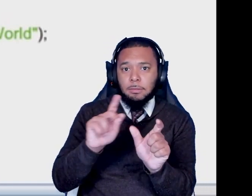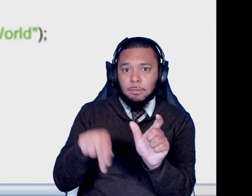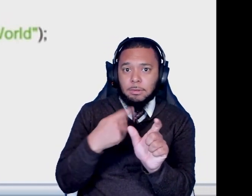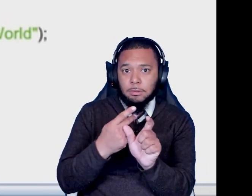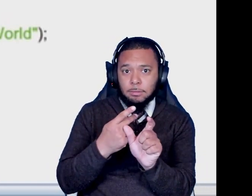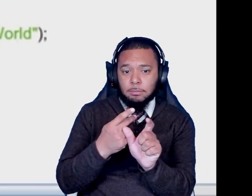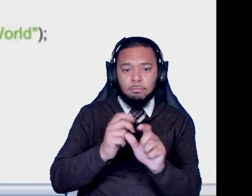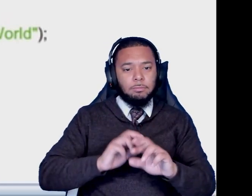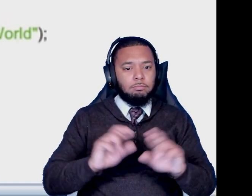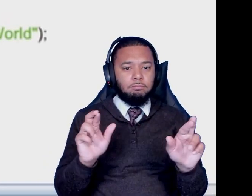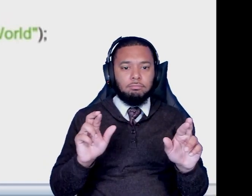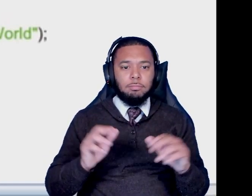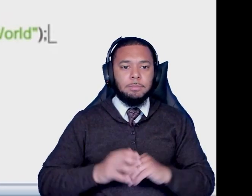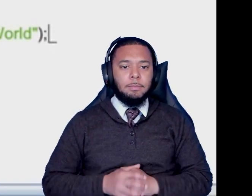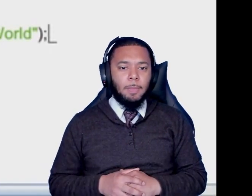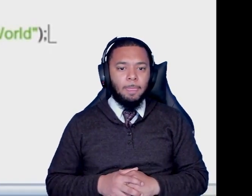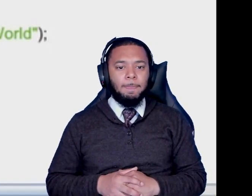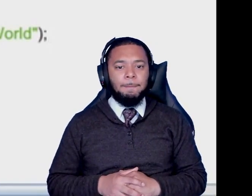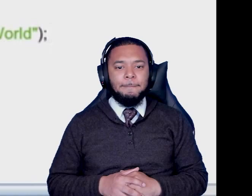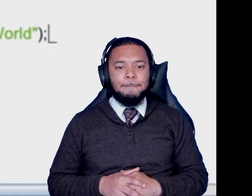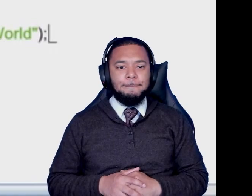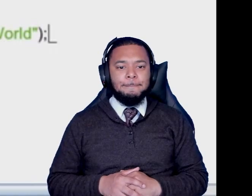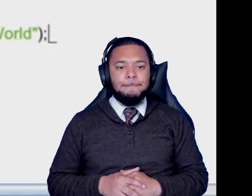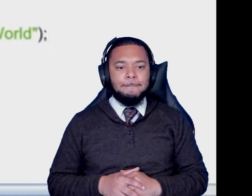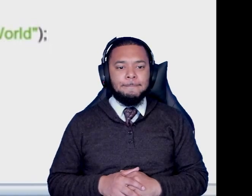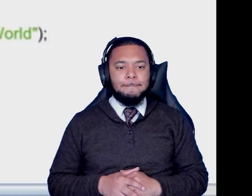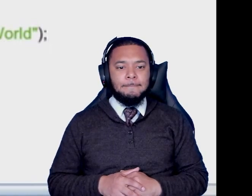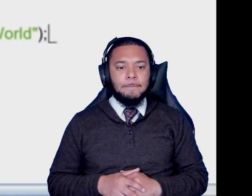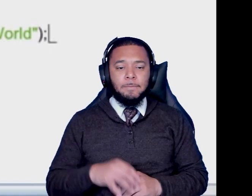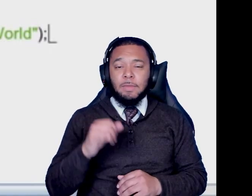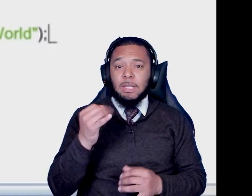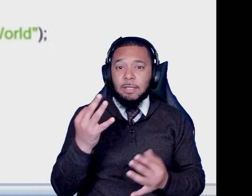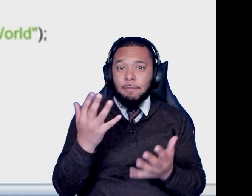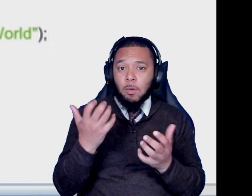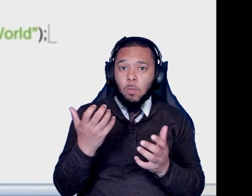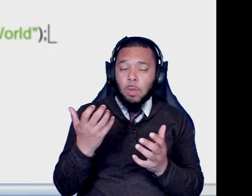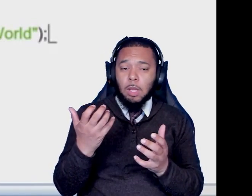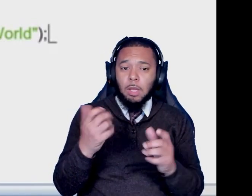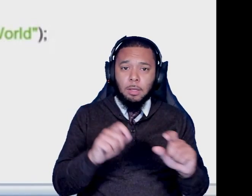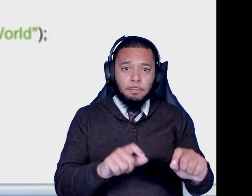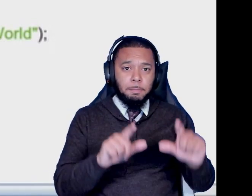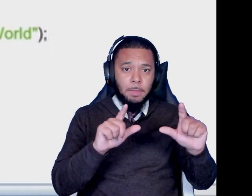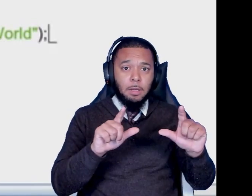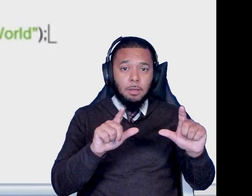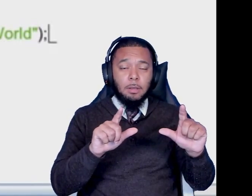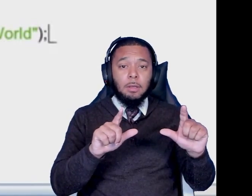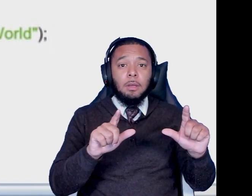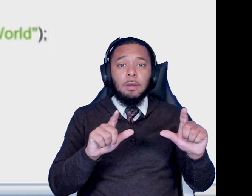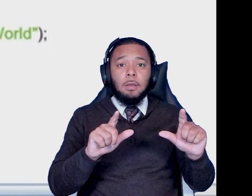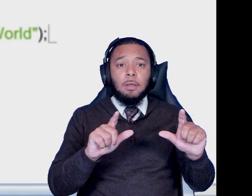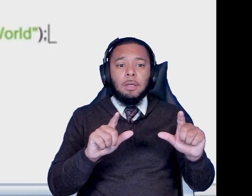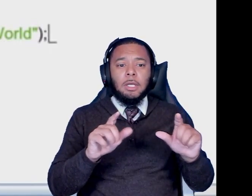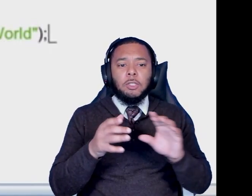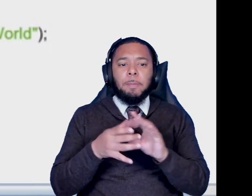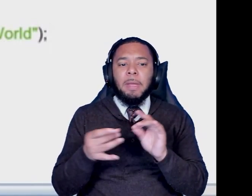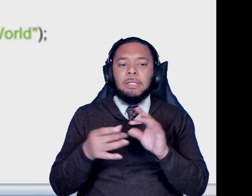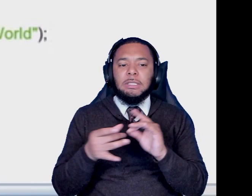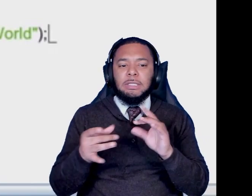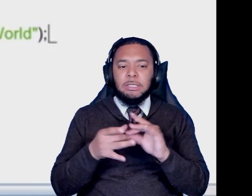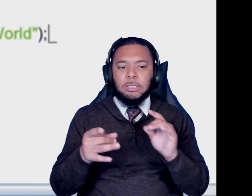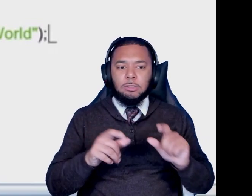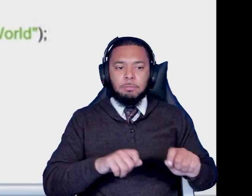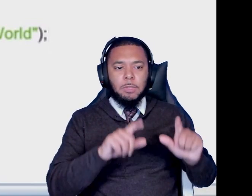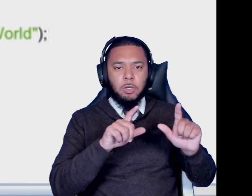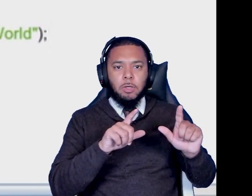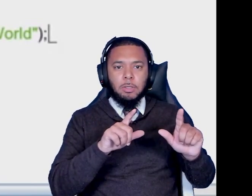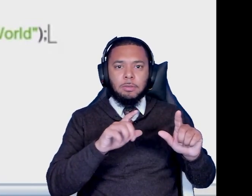waiting. So if I want to just print some information out, that's when I use that message dialog. A